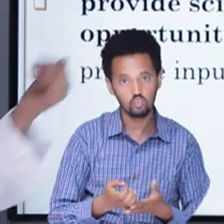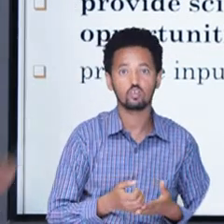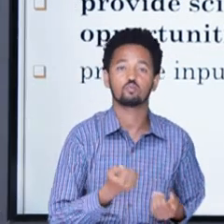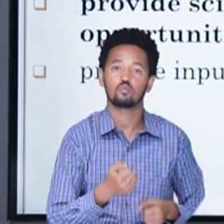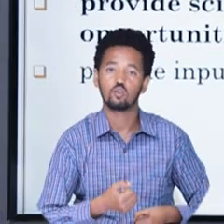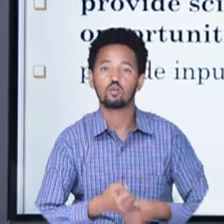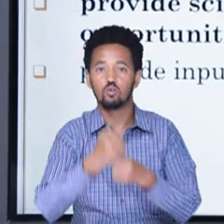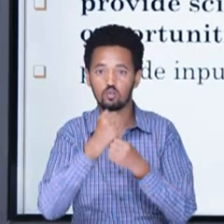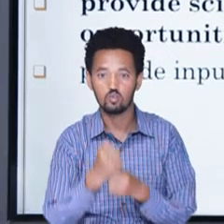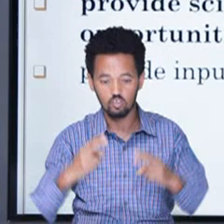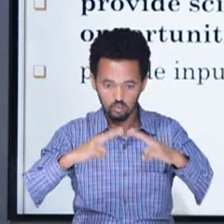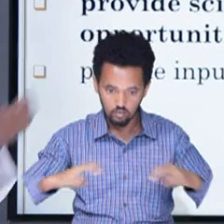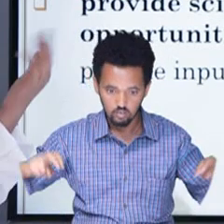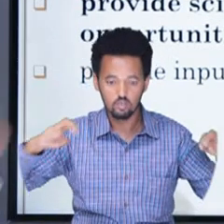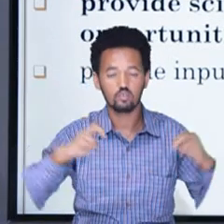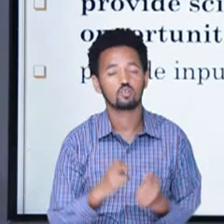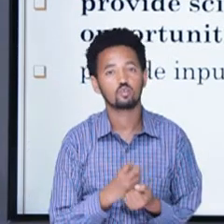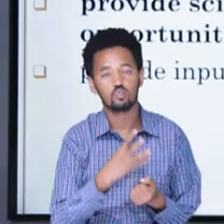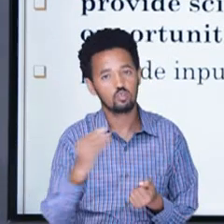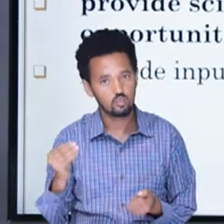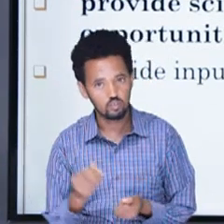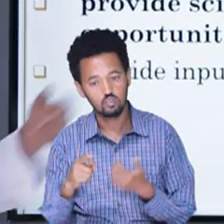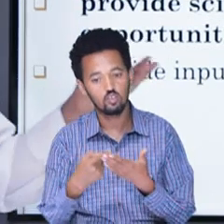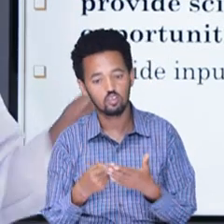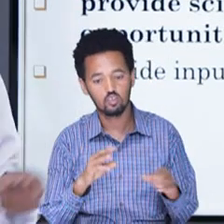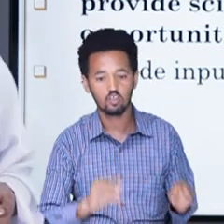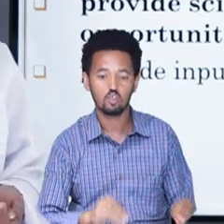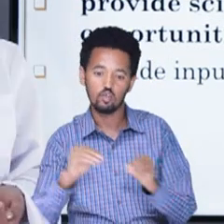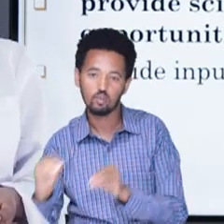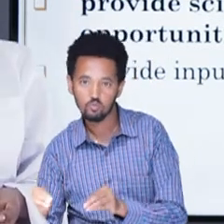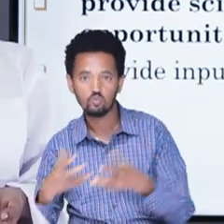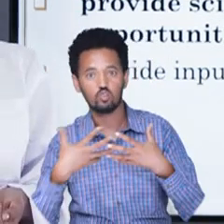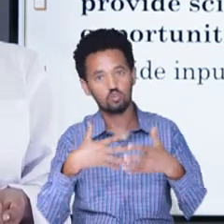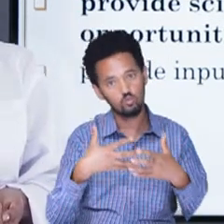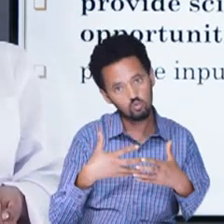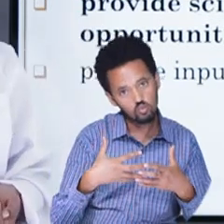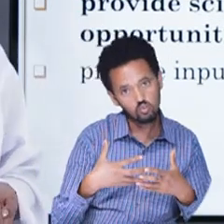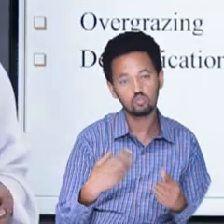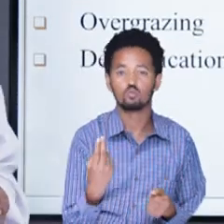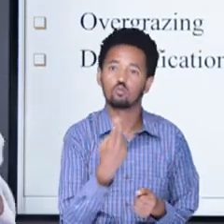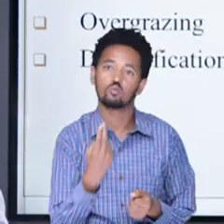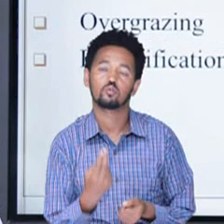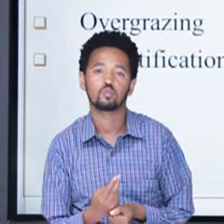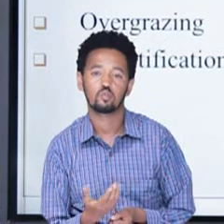opportunity to researchers, and provide input like industrial raw material.